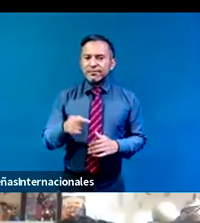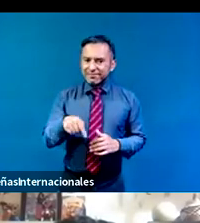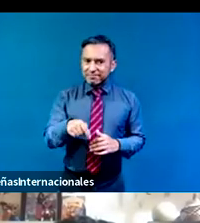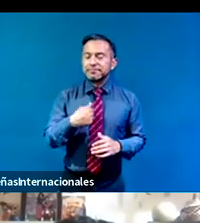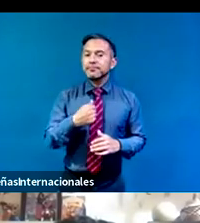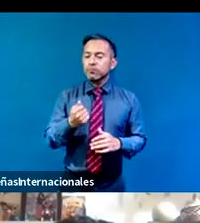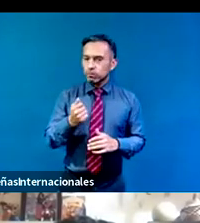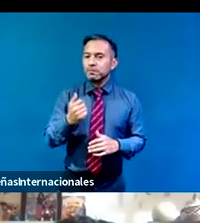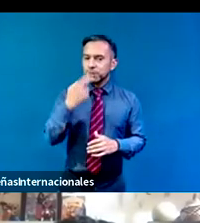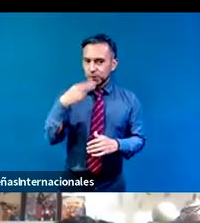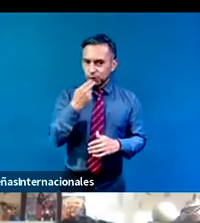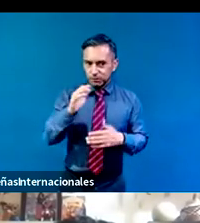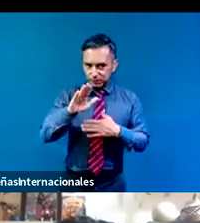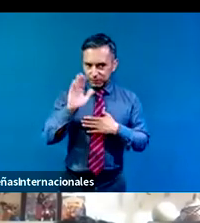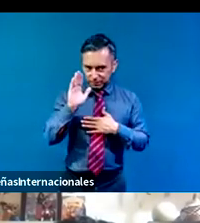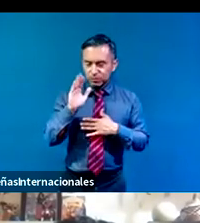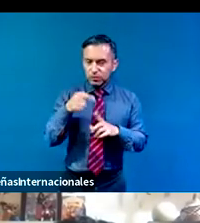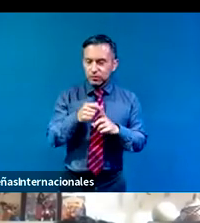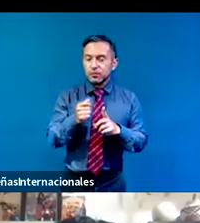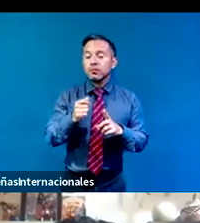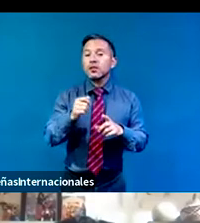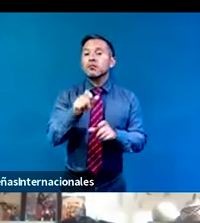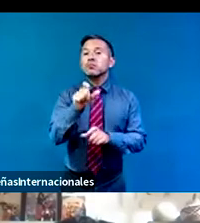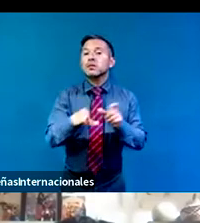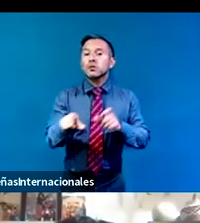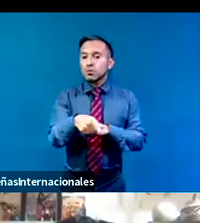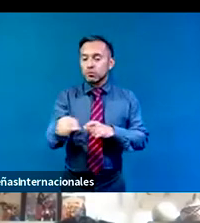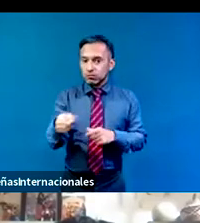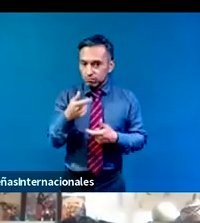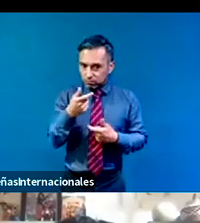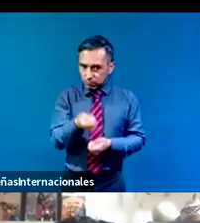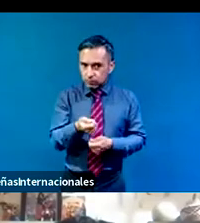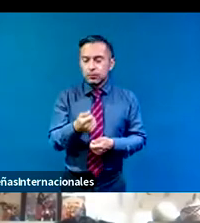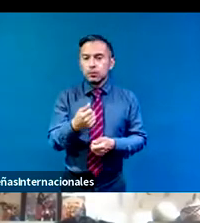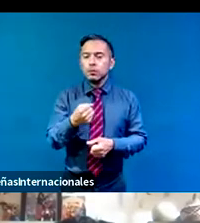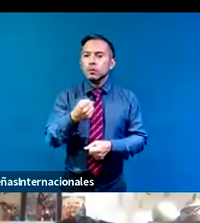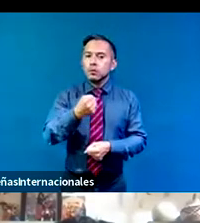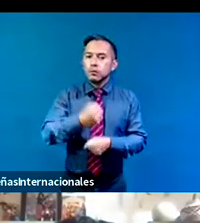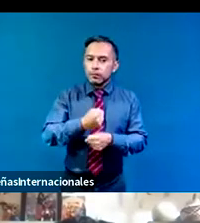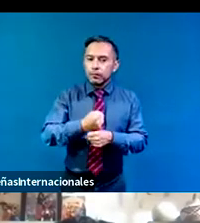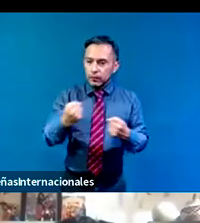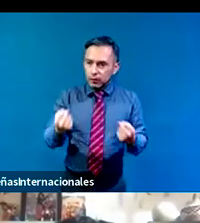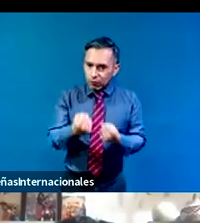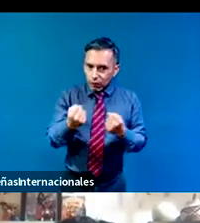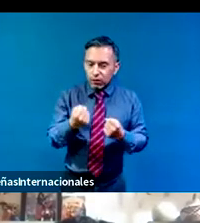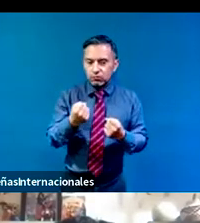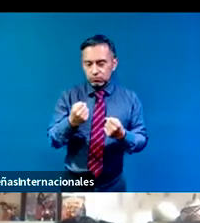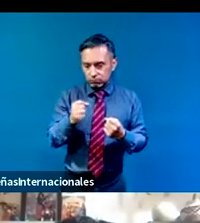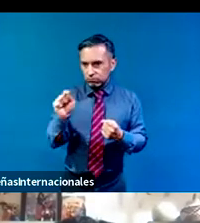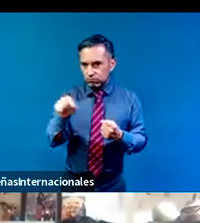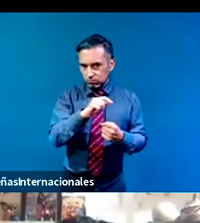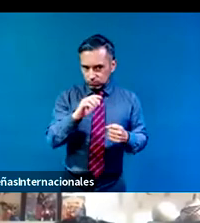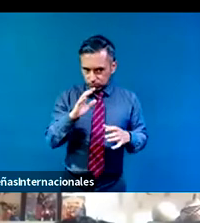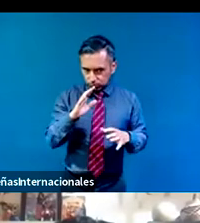be involved in that localization effort. Localizing the blueprints is where our energy needs